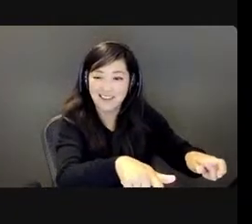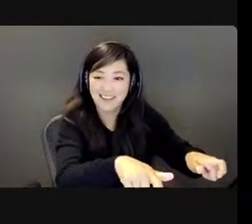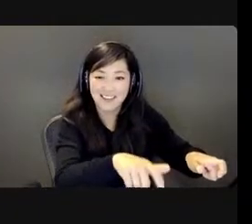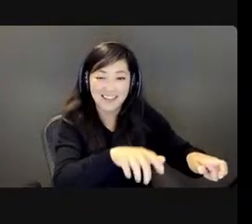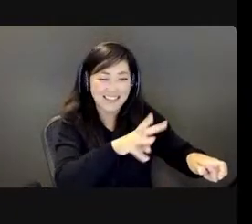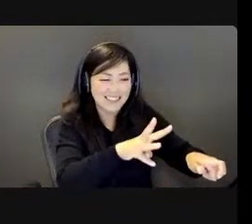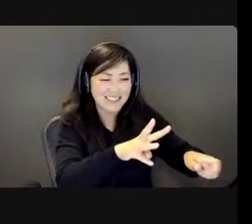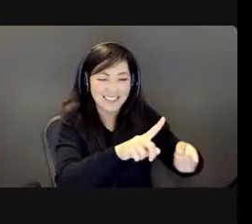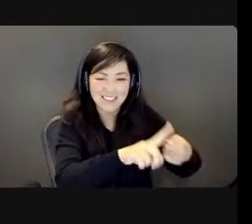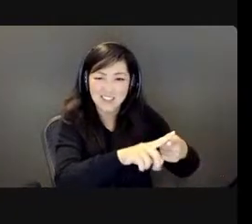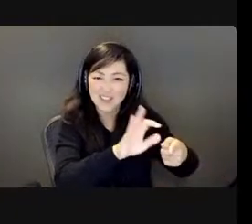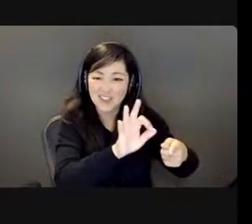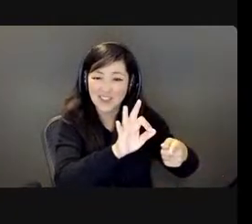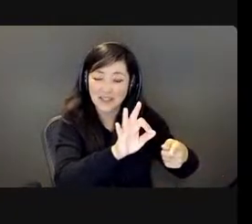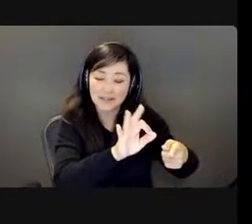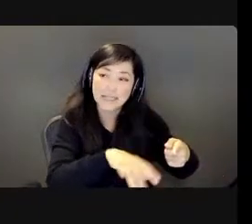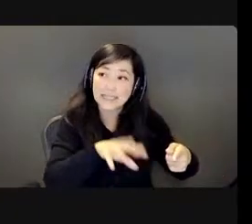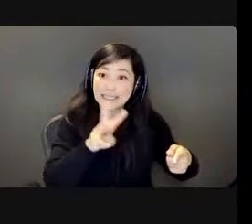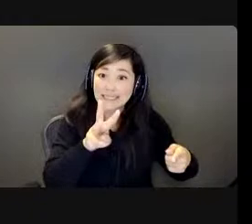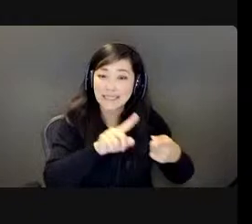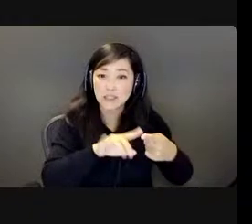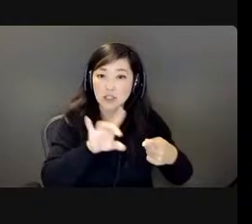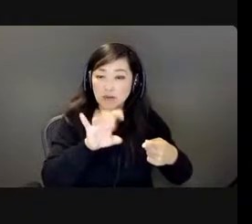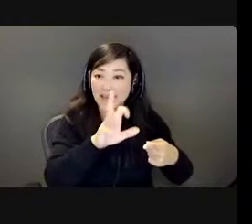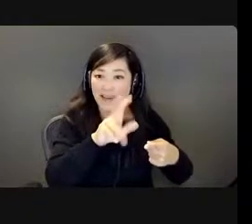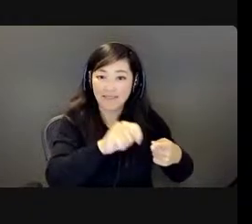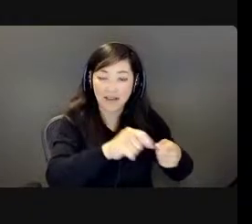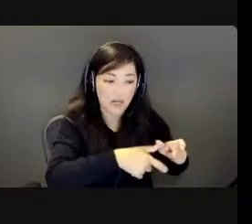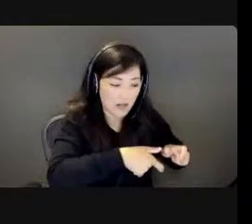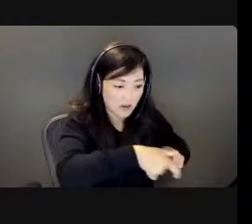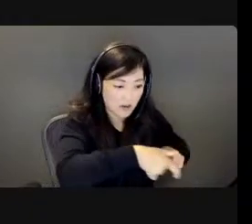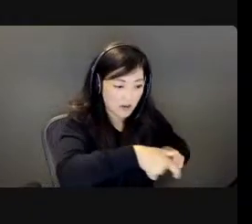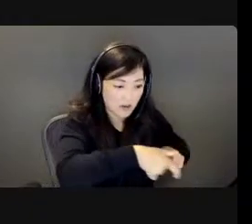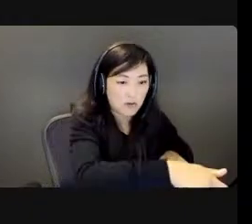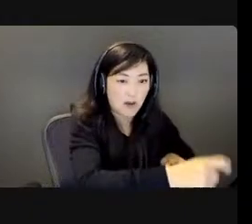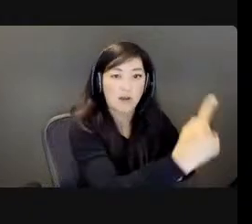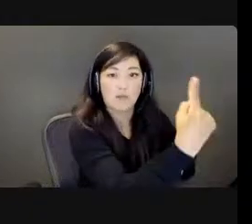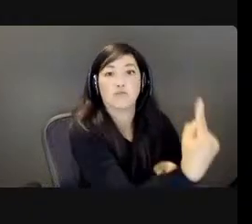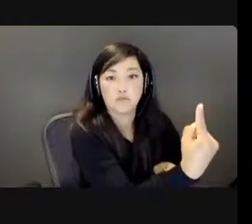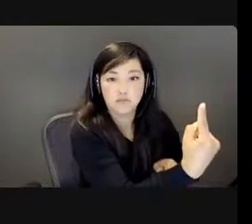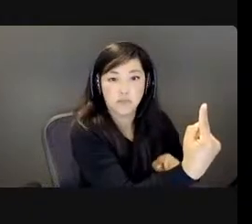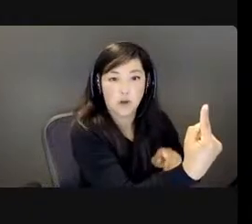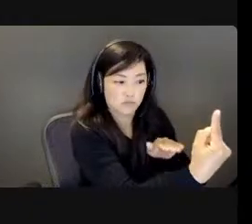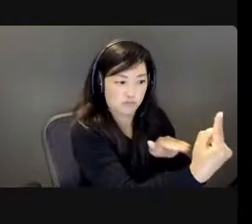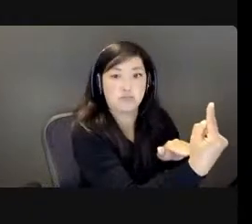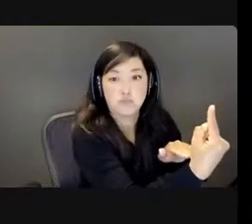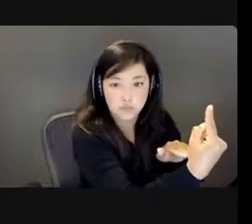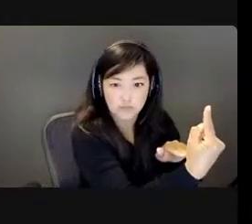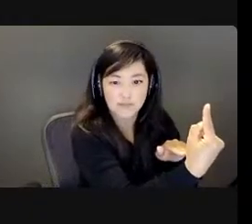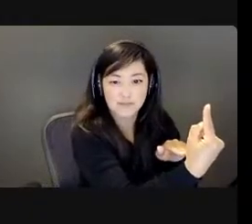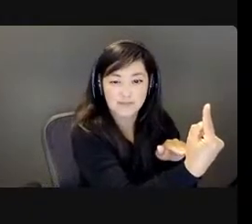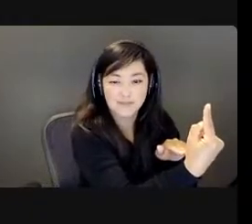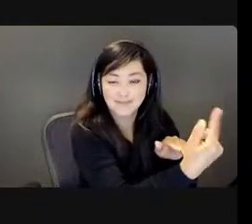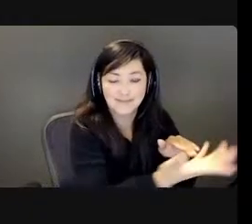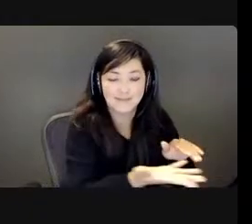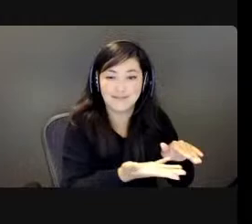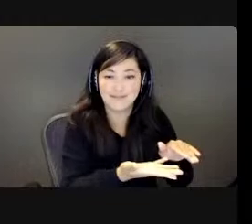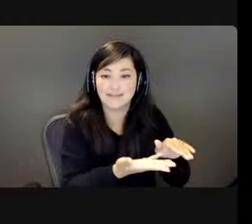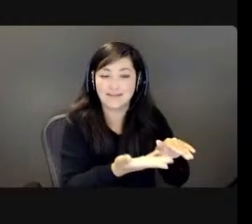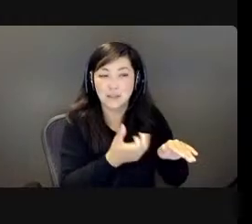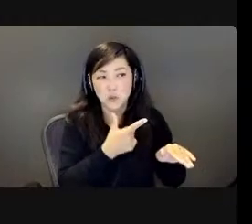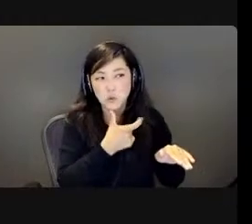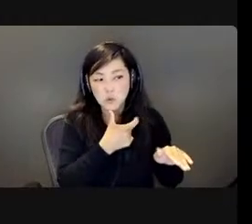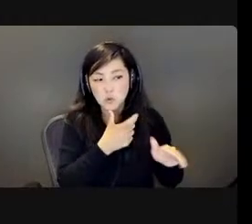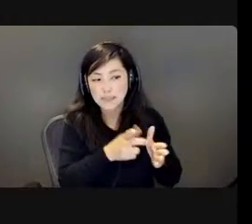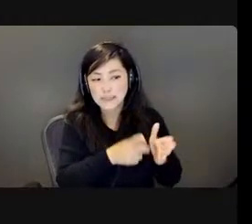feet, and then it abruptly ends in a pole. So I mean, I'm sure that whoever